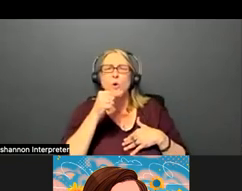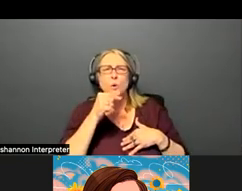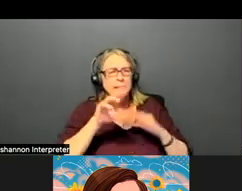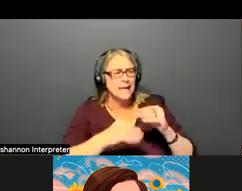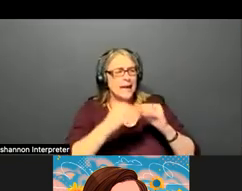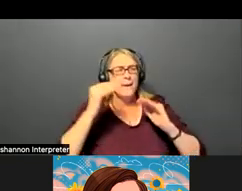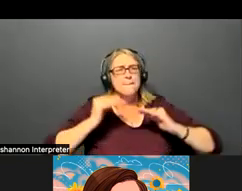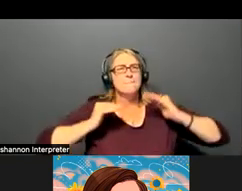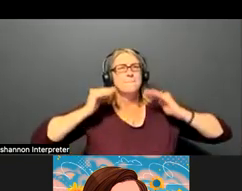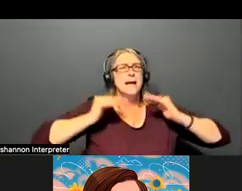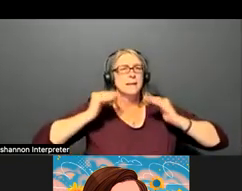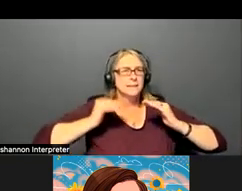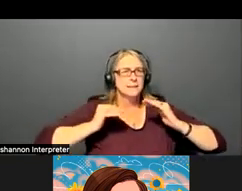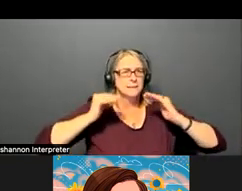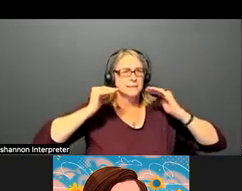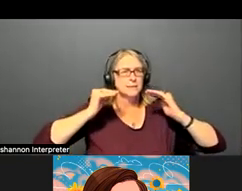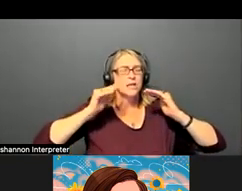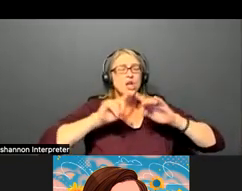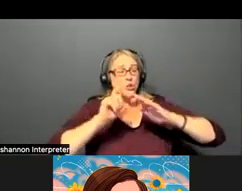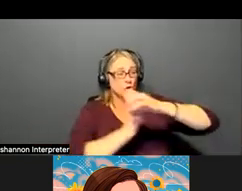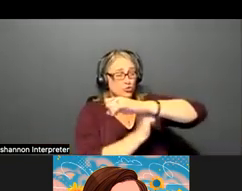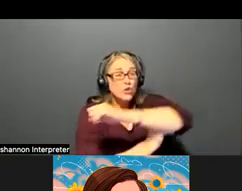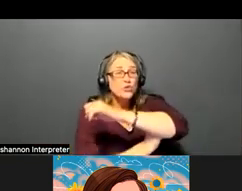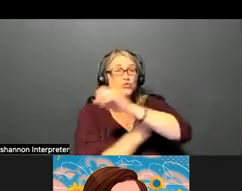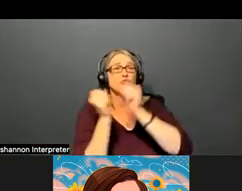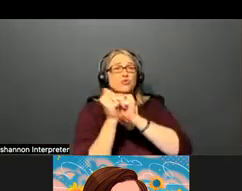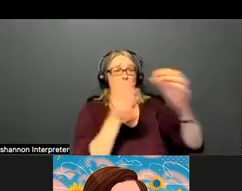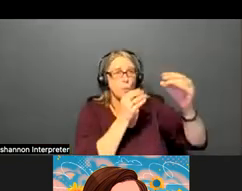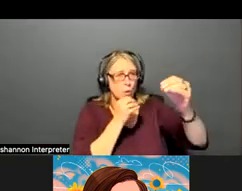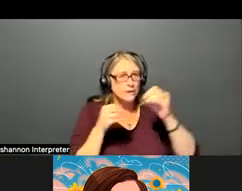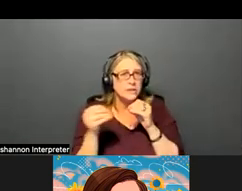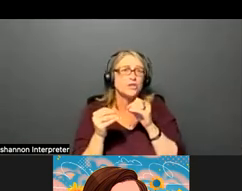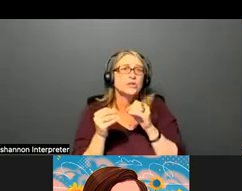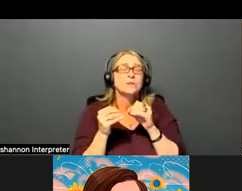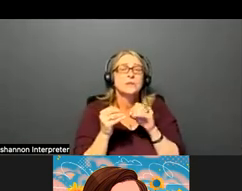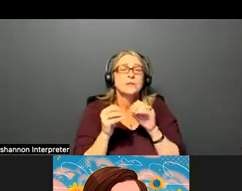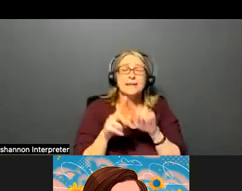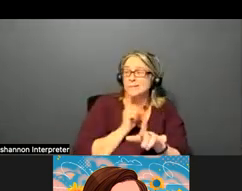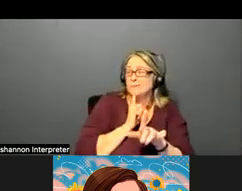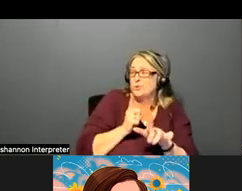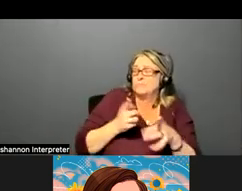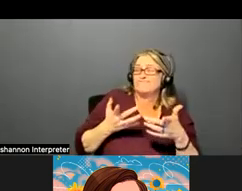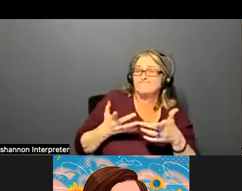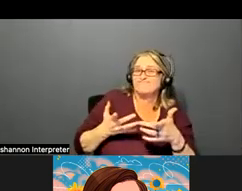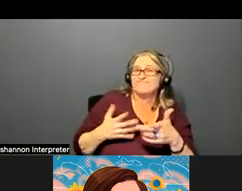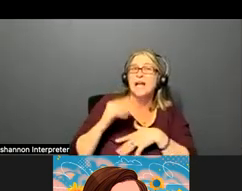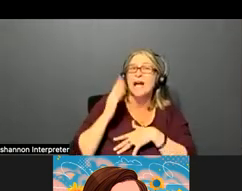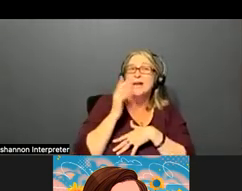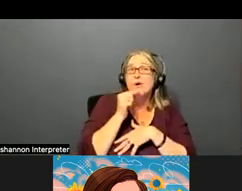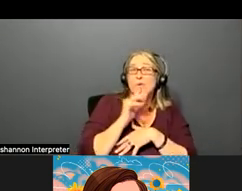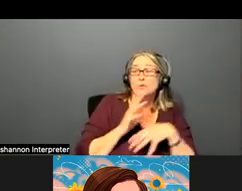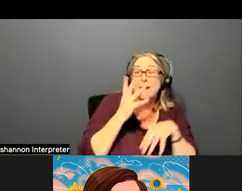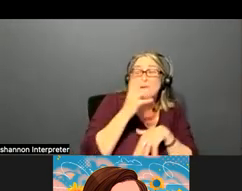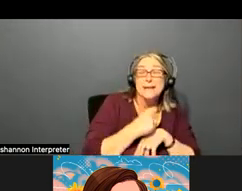to our structures and our organization. And then I'm sure some of you are like, well, we know who is missing, but